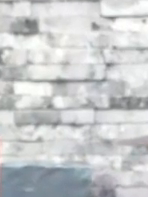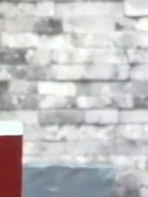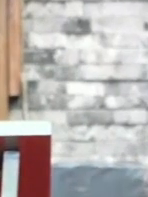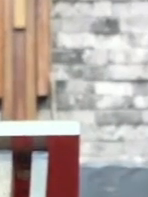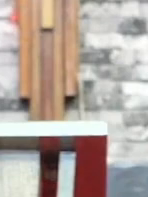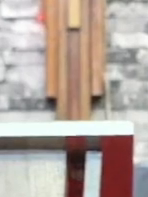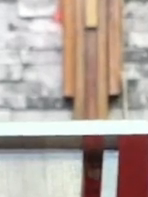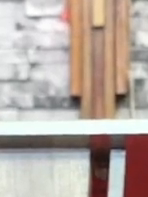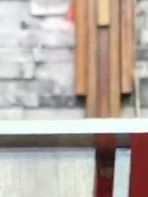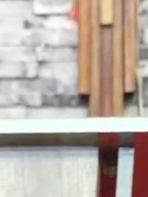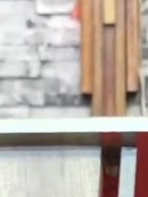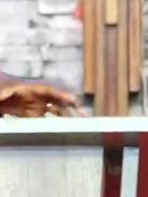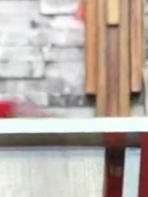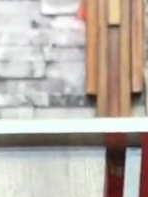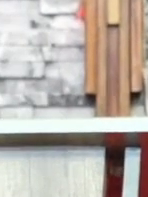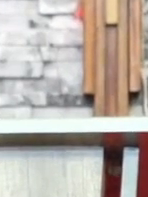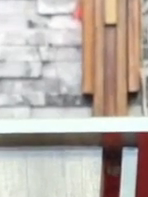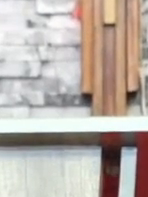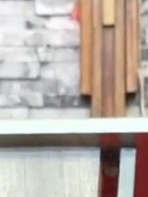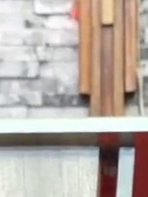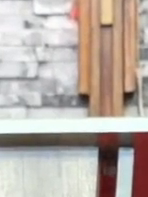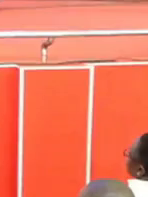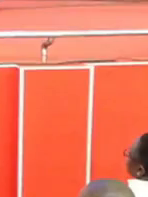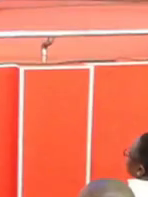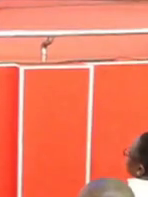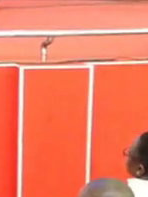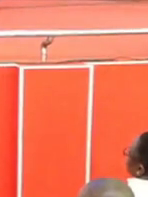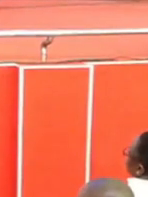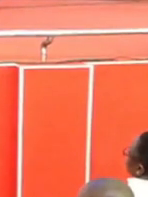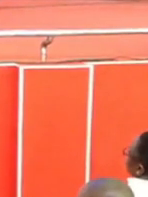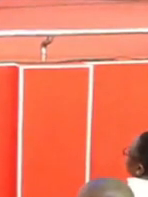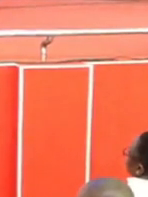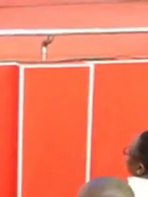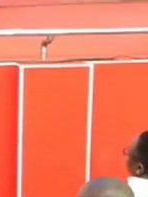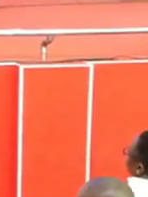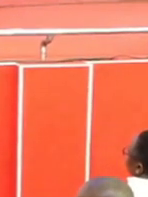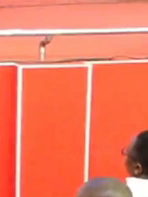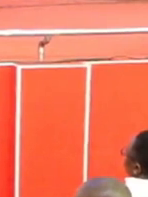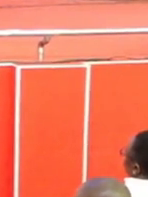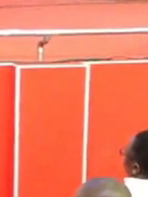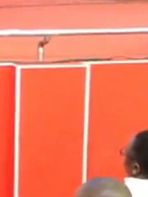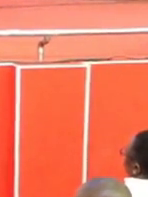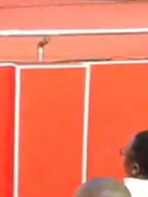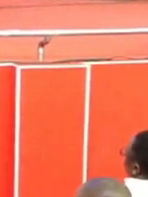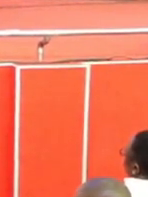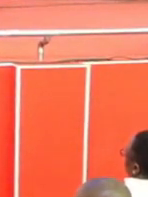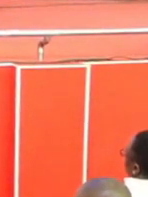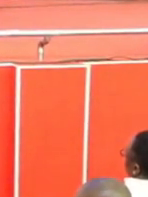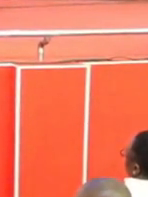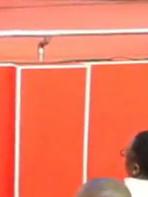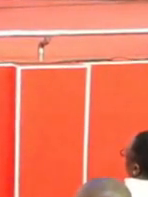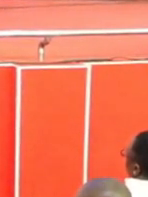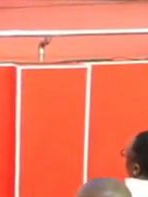Lakini halikutosha. You can serve in the worship team. Waweza ukahudumu katika kundi la ibada. Sing with the best voice you know how to sing. Kwa